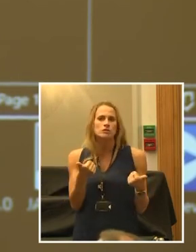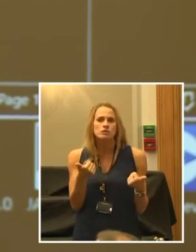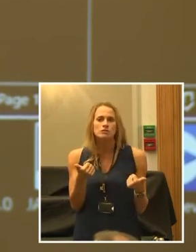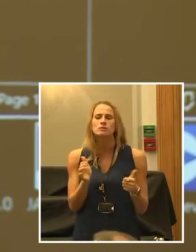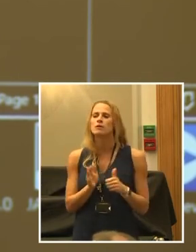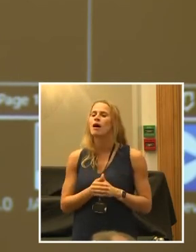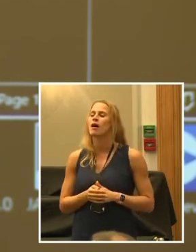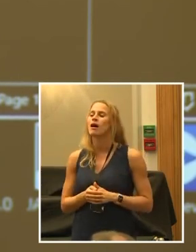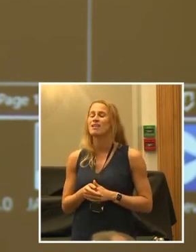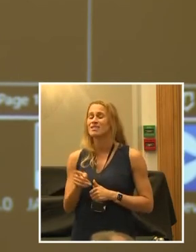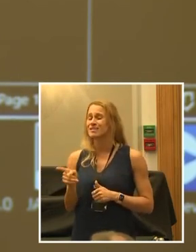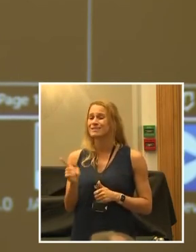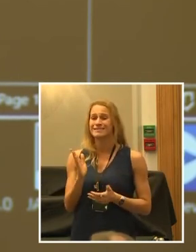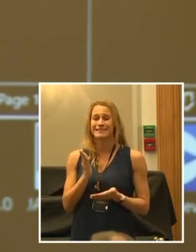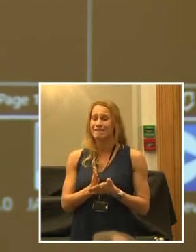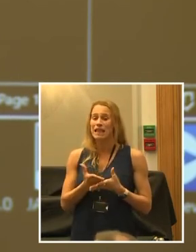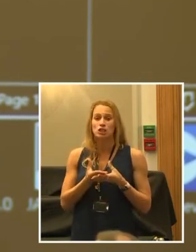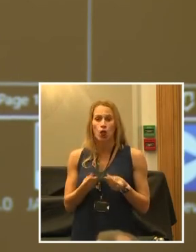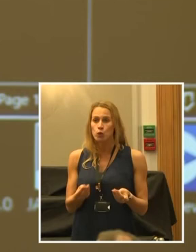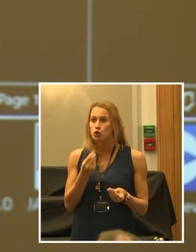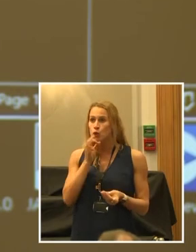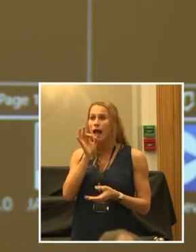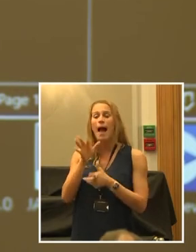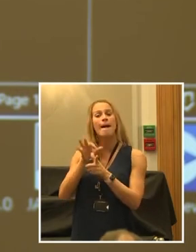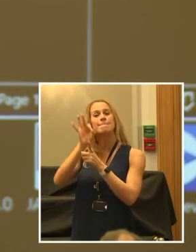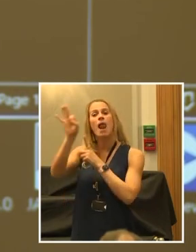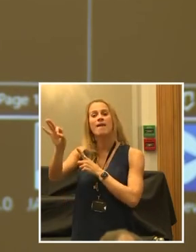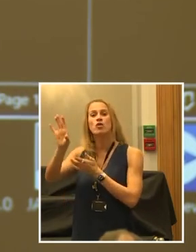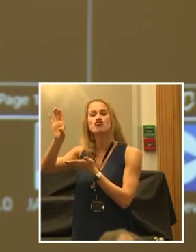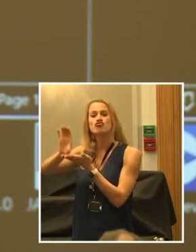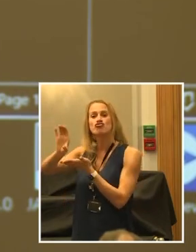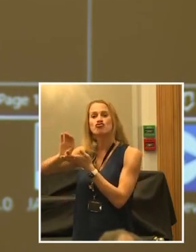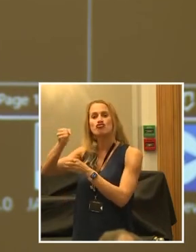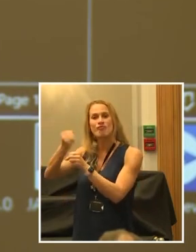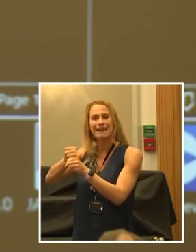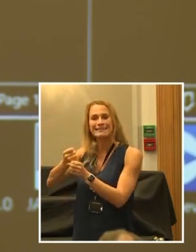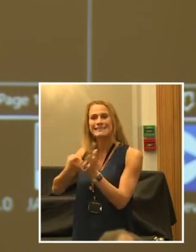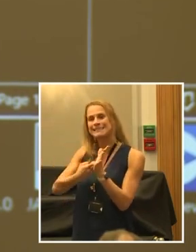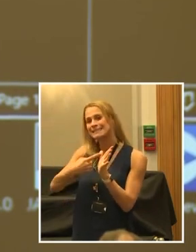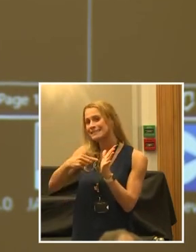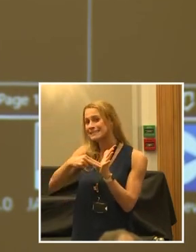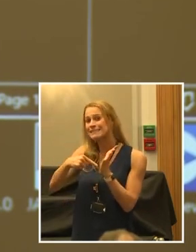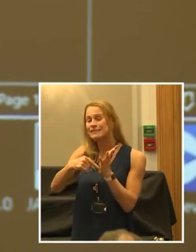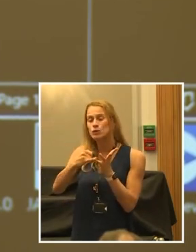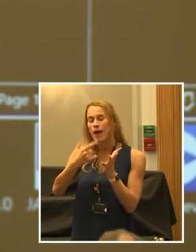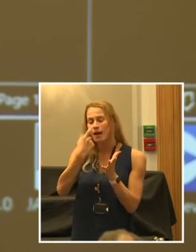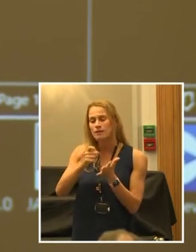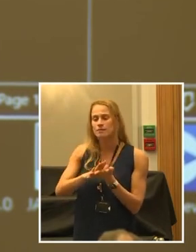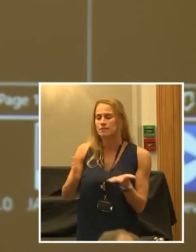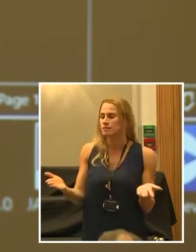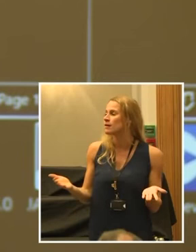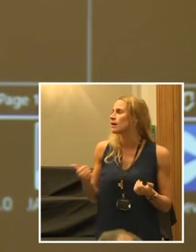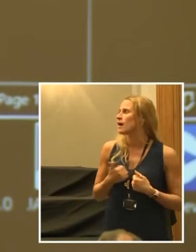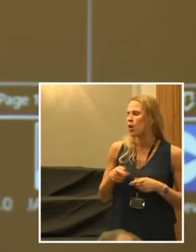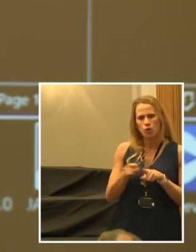And there are solutions. There's grants, there's way of, you know, getting around that barrier from technology every day. One thing we haven't talked about, because we talked about the hard